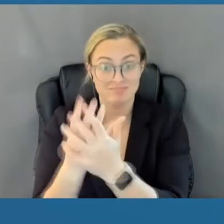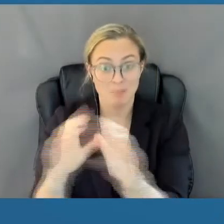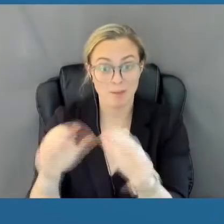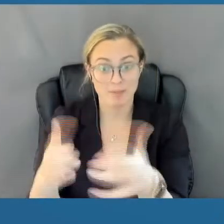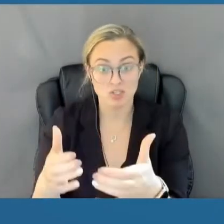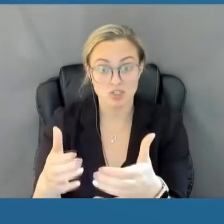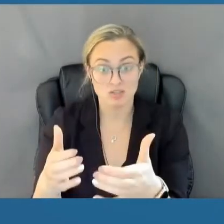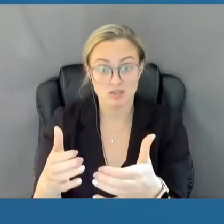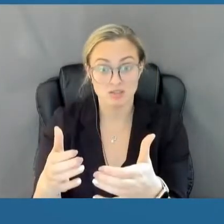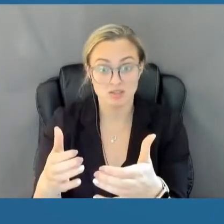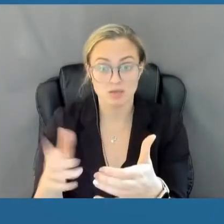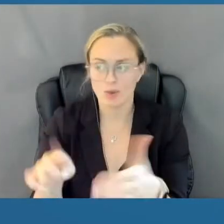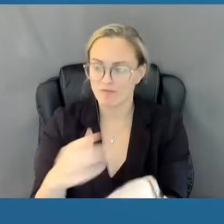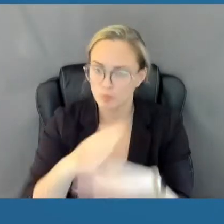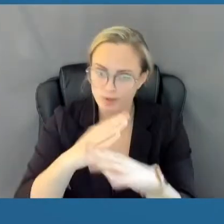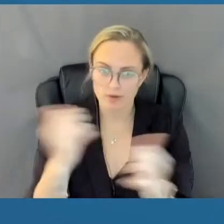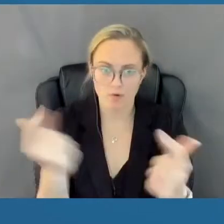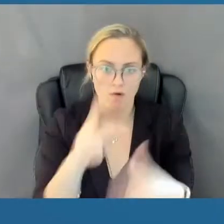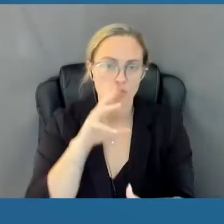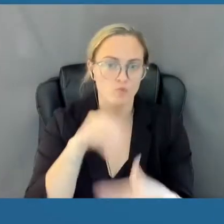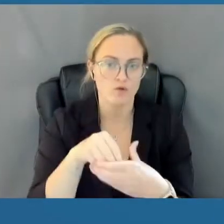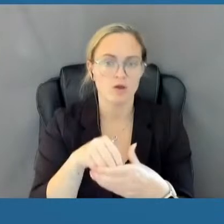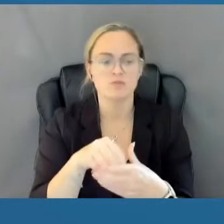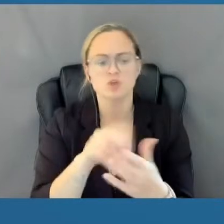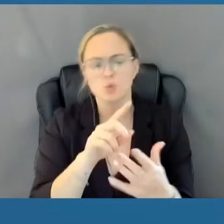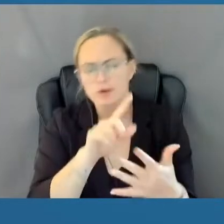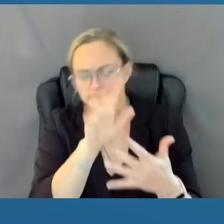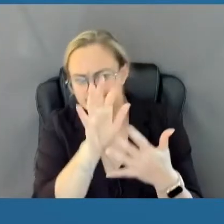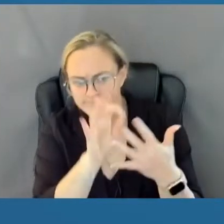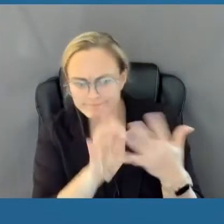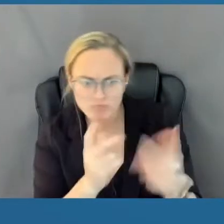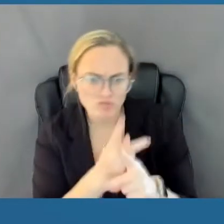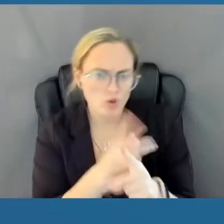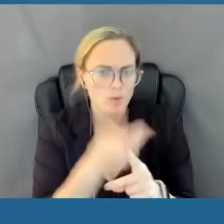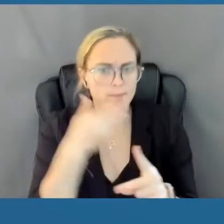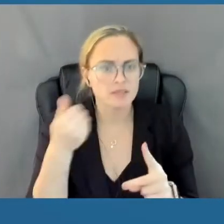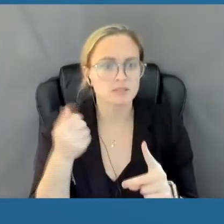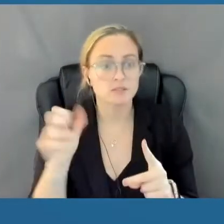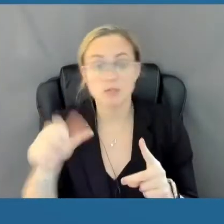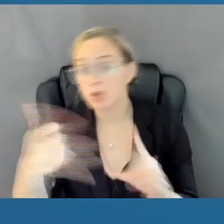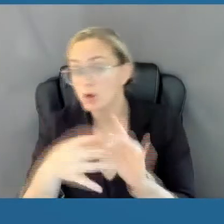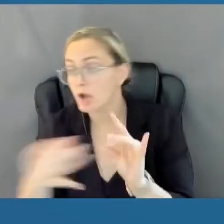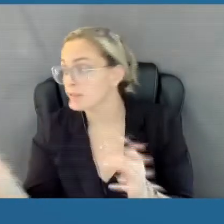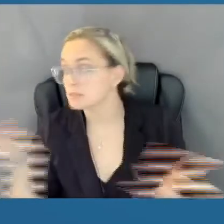have to protect everyone involved. So we've been looking at a number of options. Anybody else want to comment on that?